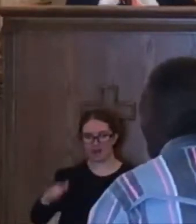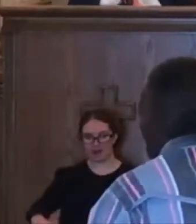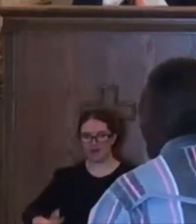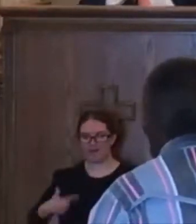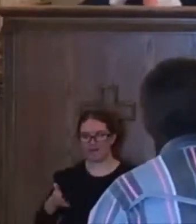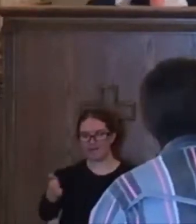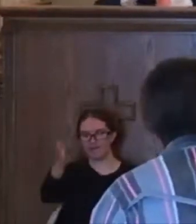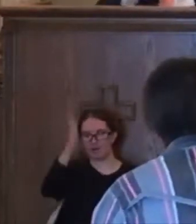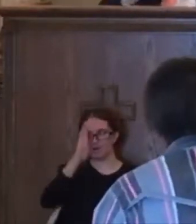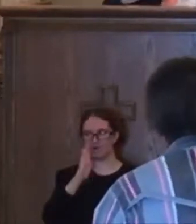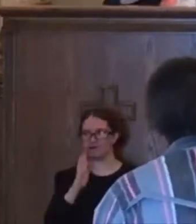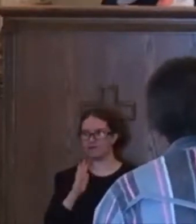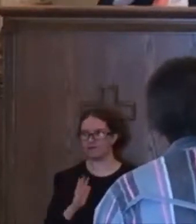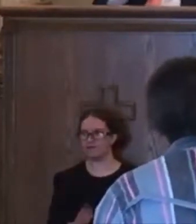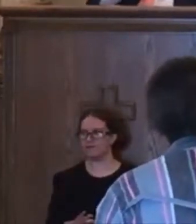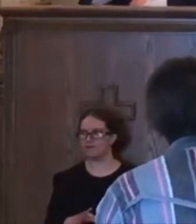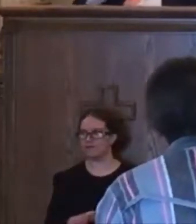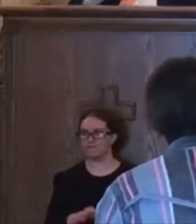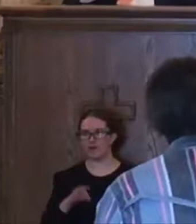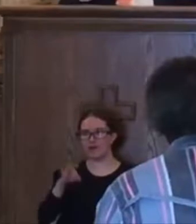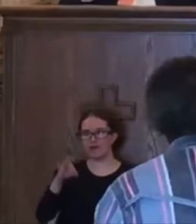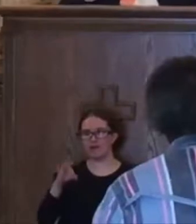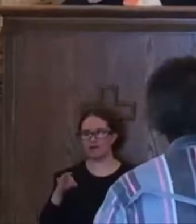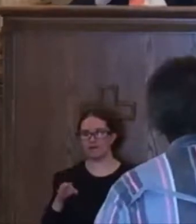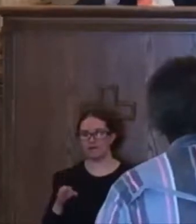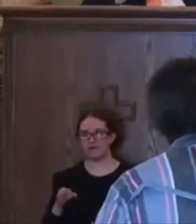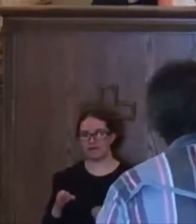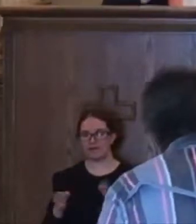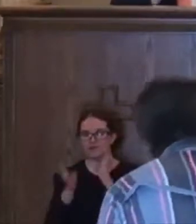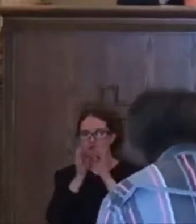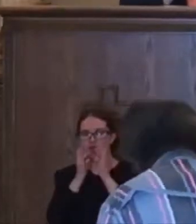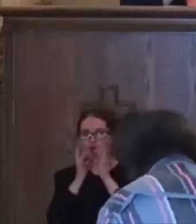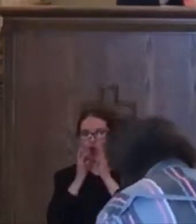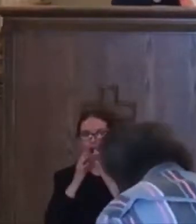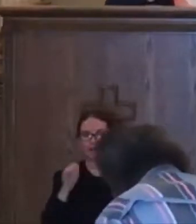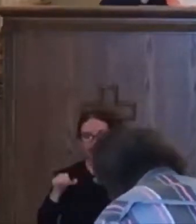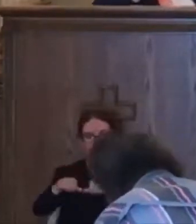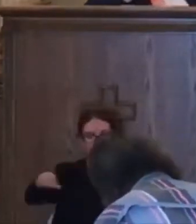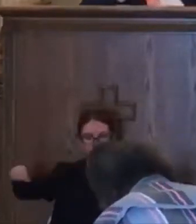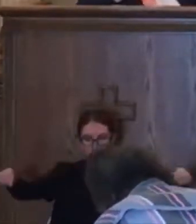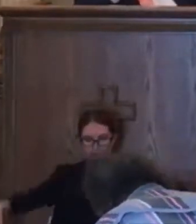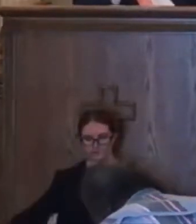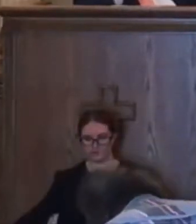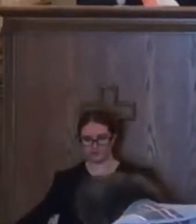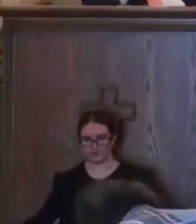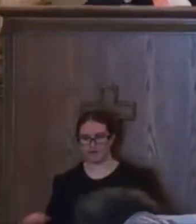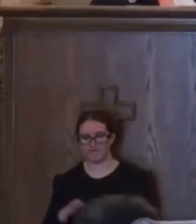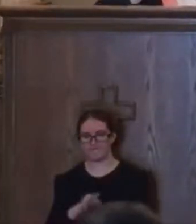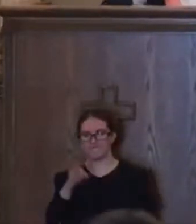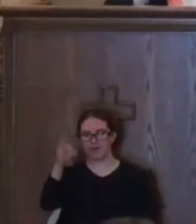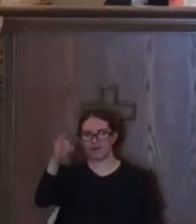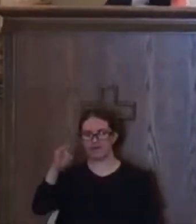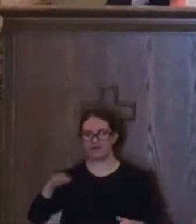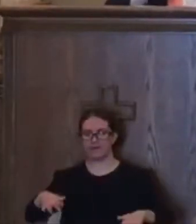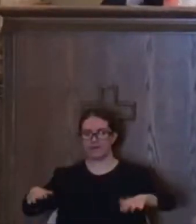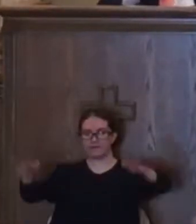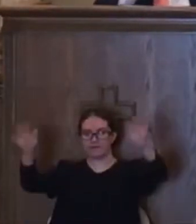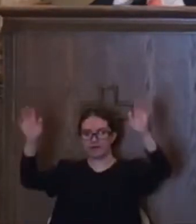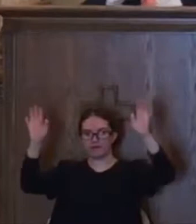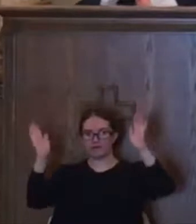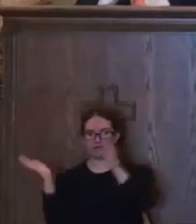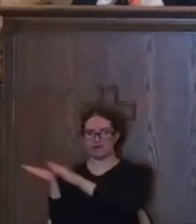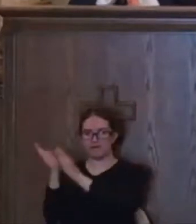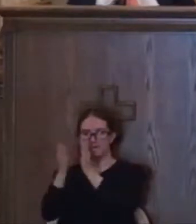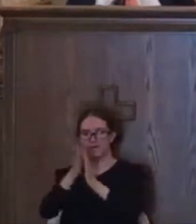for God. It's going to be found in speaking in tongues at an altar. It's going to be found in lifting up your hands